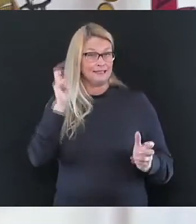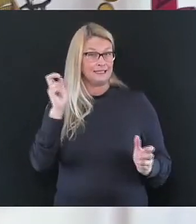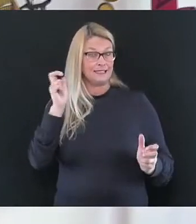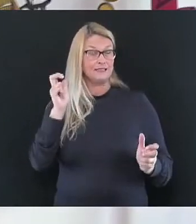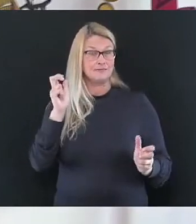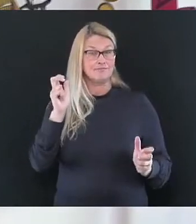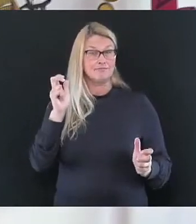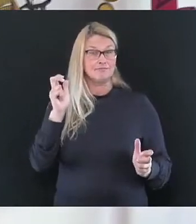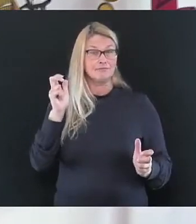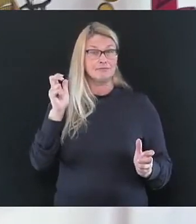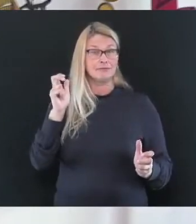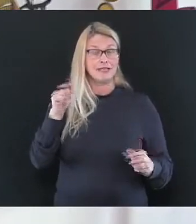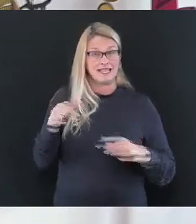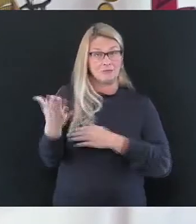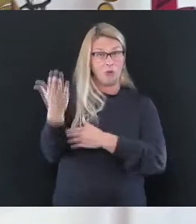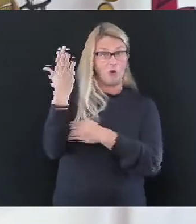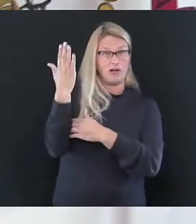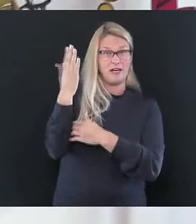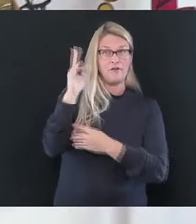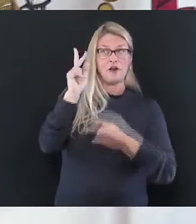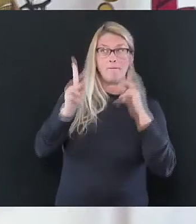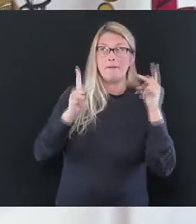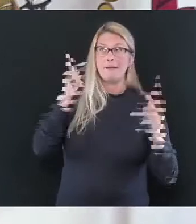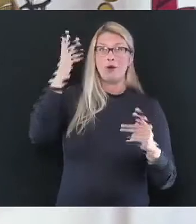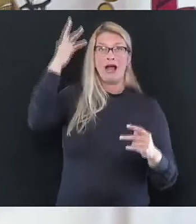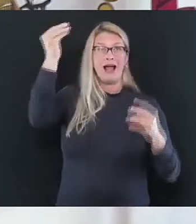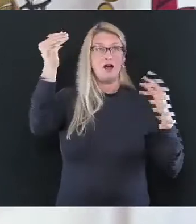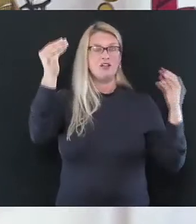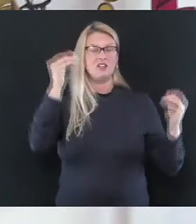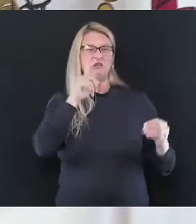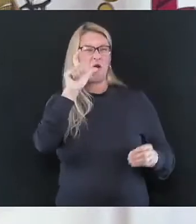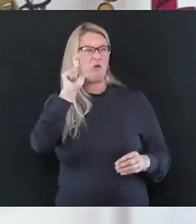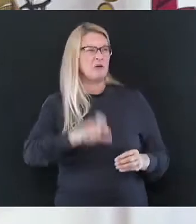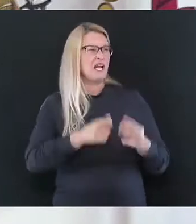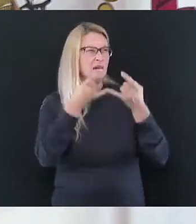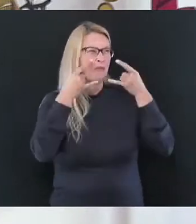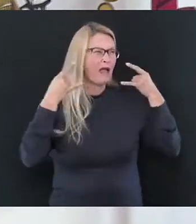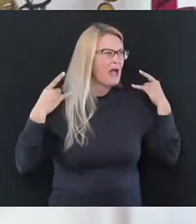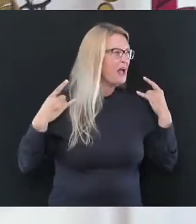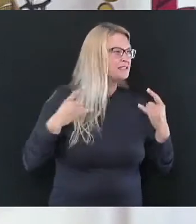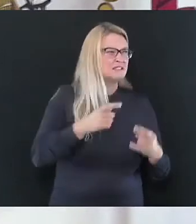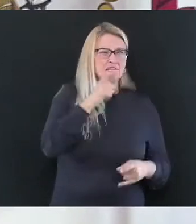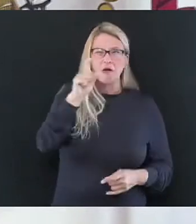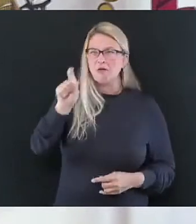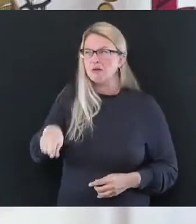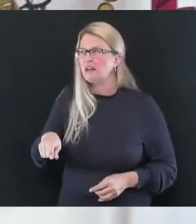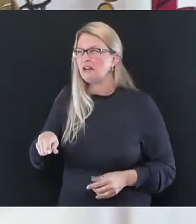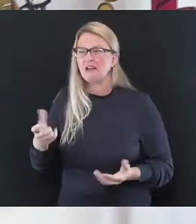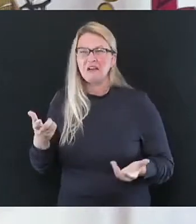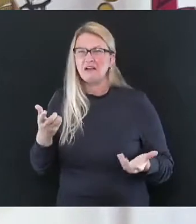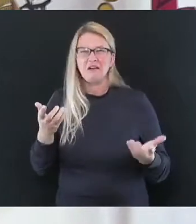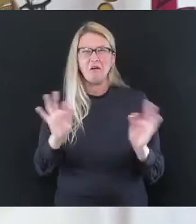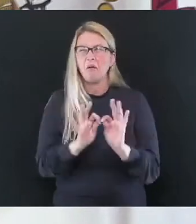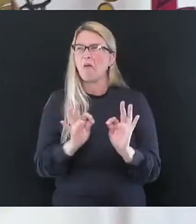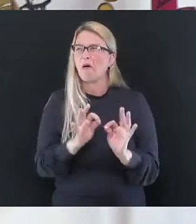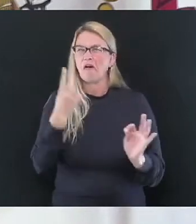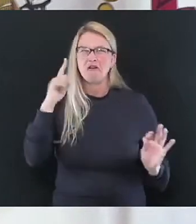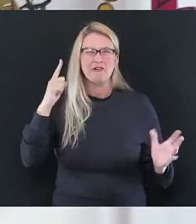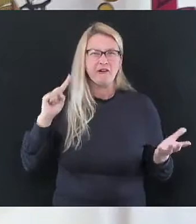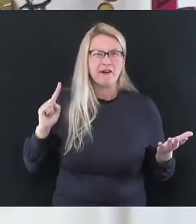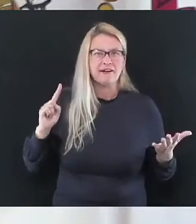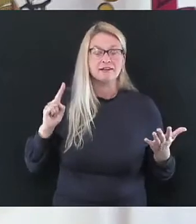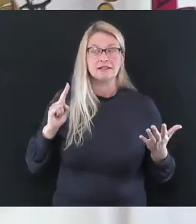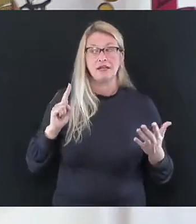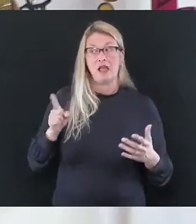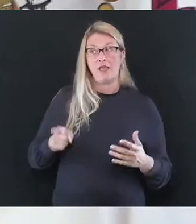for people that are out there in the wilderness that are saying, oh, we shouldn't wear a mask, we don't need to wear a mask and everything else, the commentator